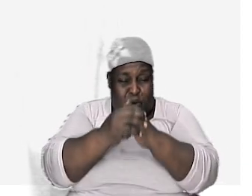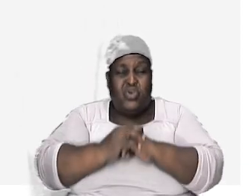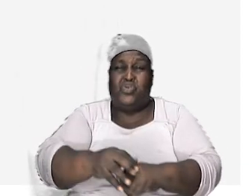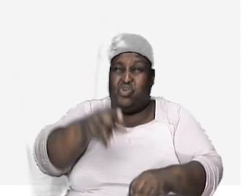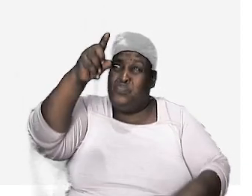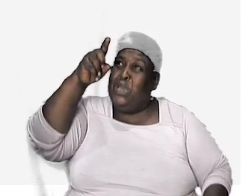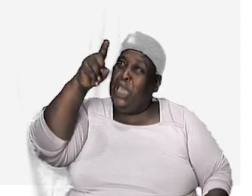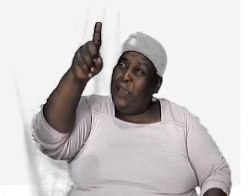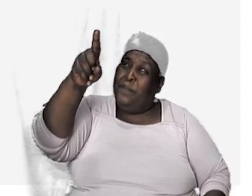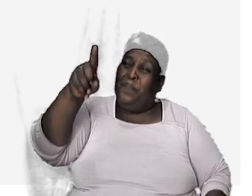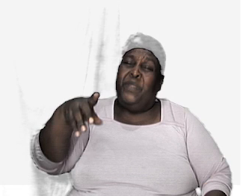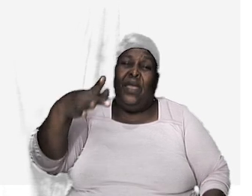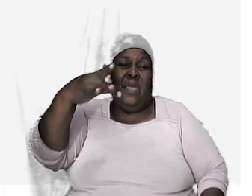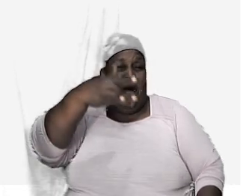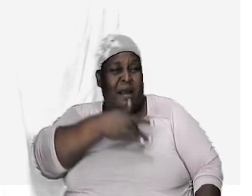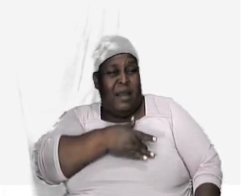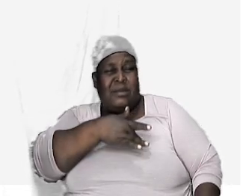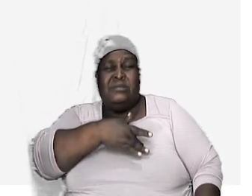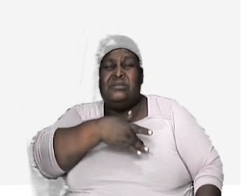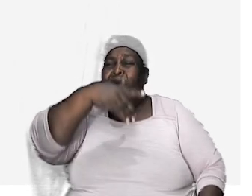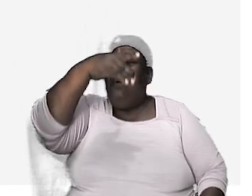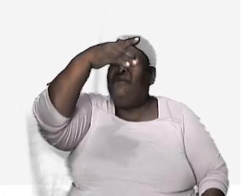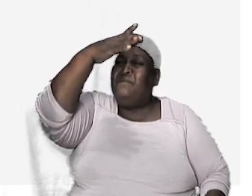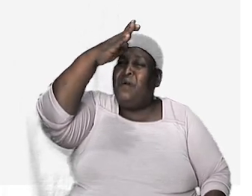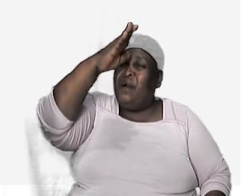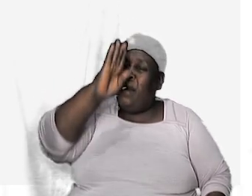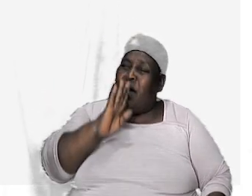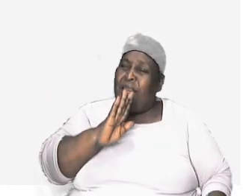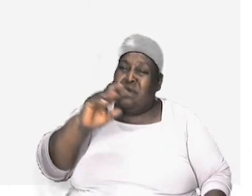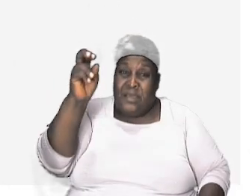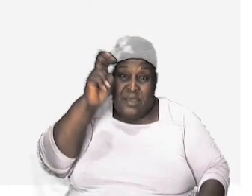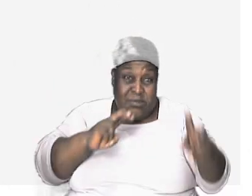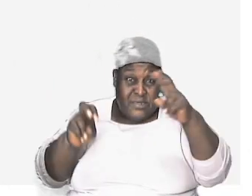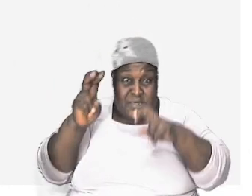that? The heart of God seeks after you.